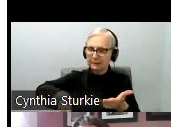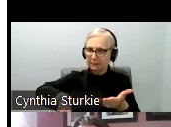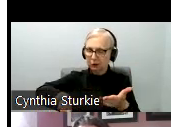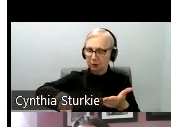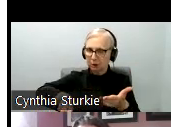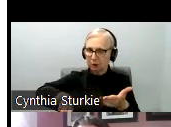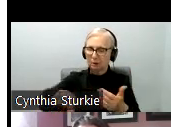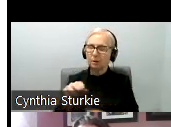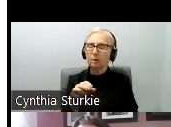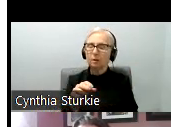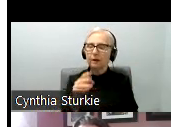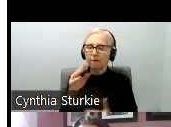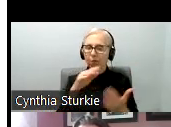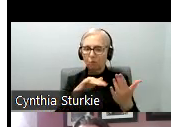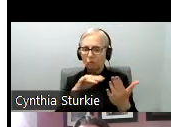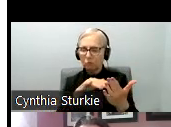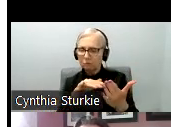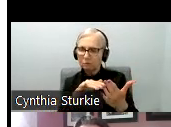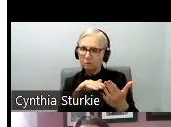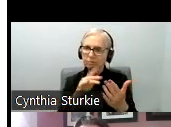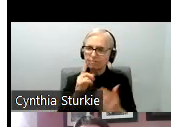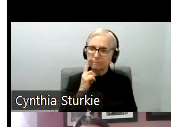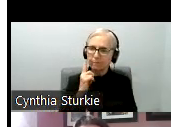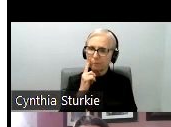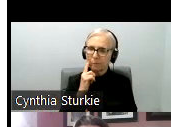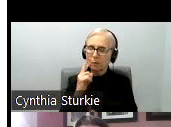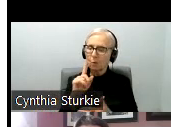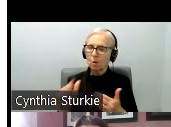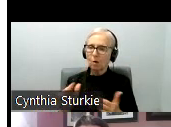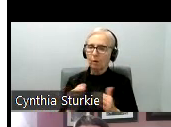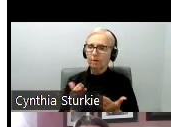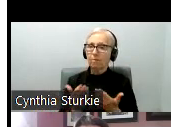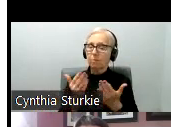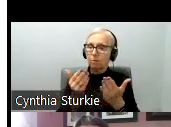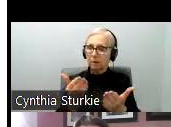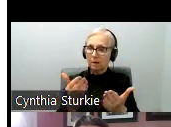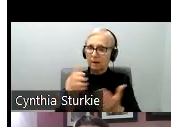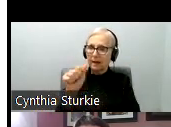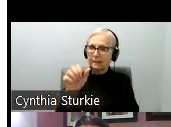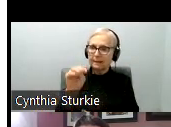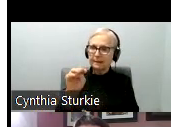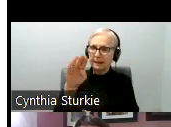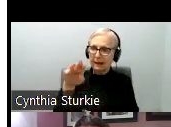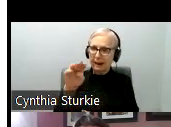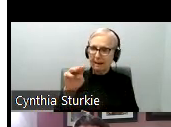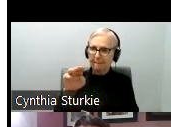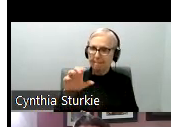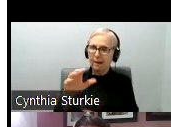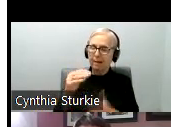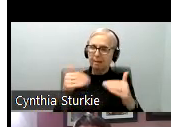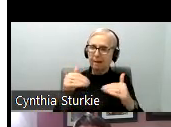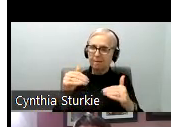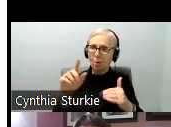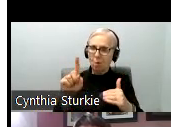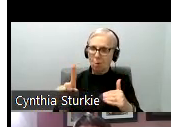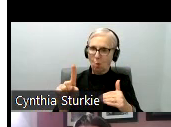if you're looking at what we have put forward for ASAM level 1 withdrawal management and